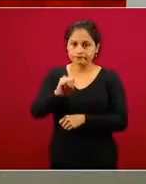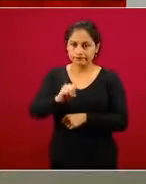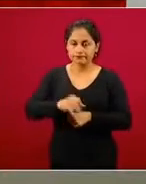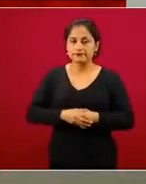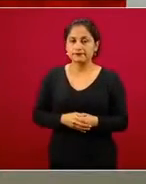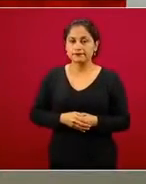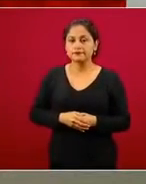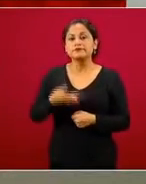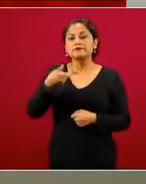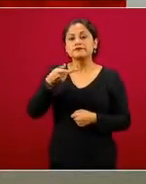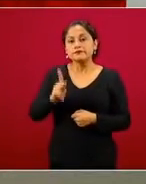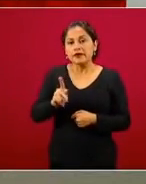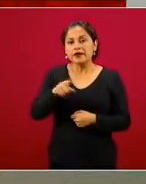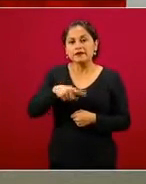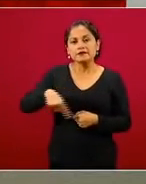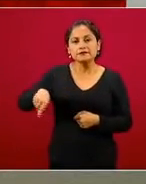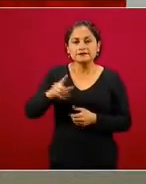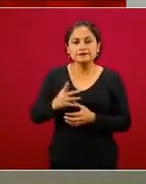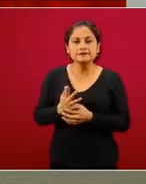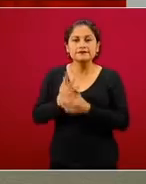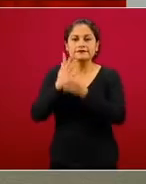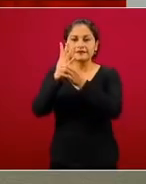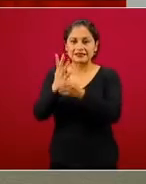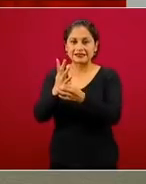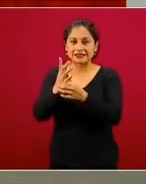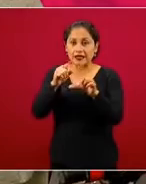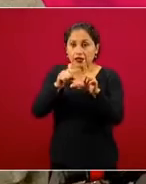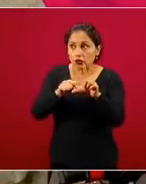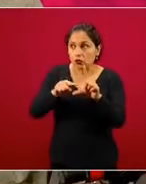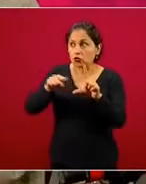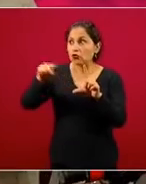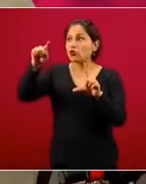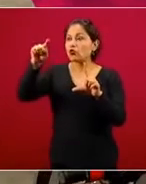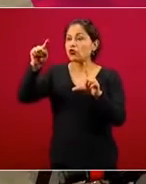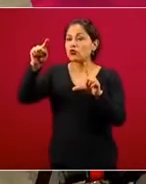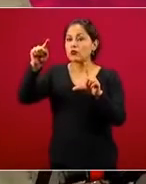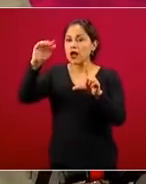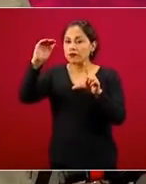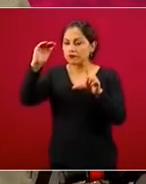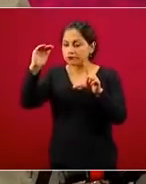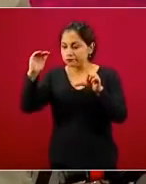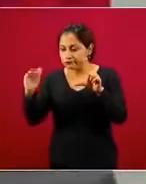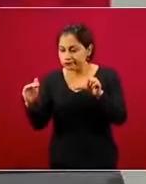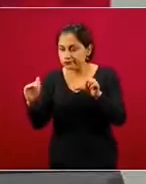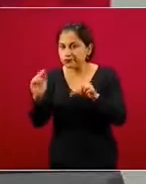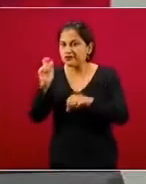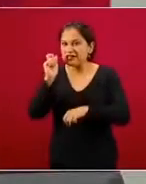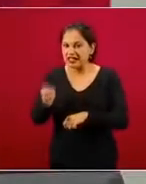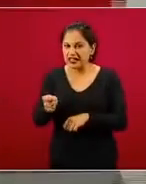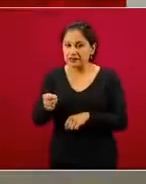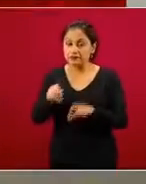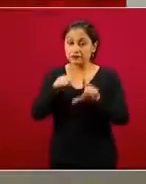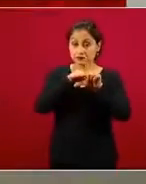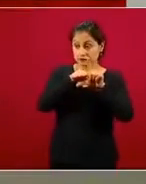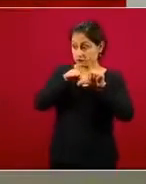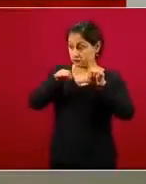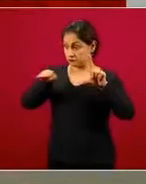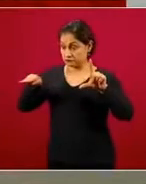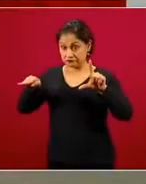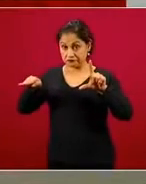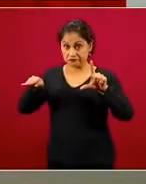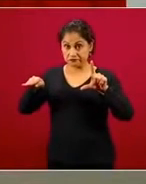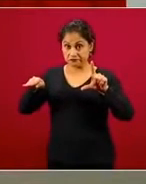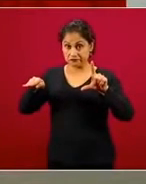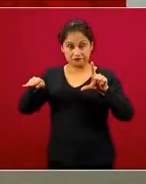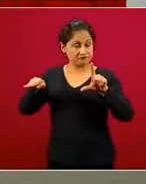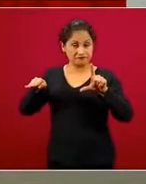that have been coordinated by CONACYT, by the National Institution for Science and Technology. Now, what does flattening the